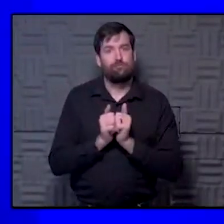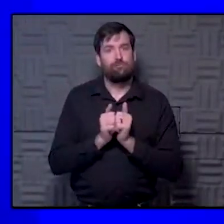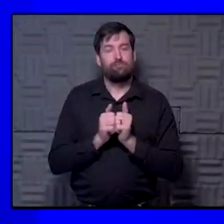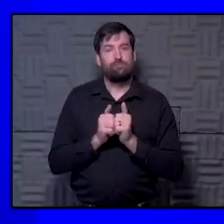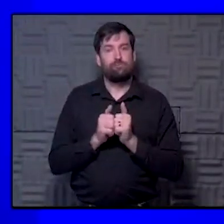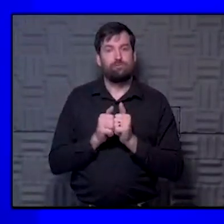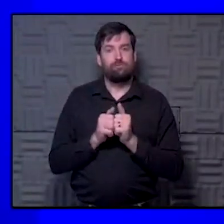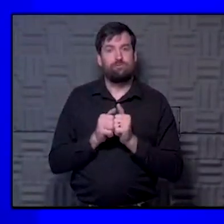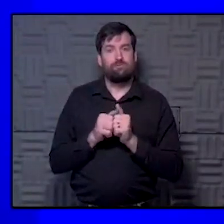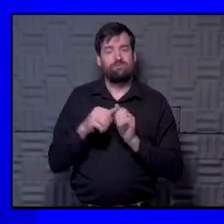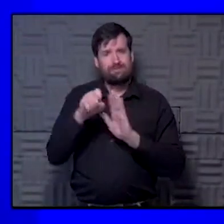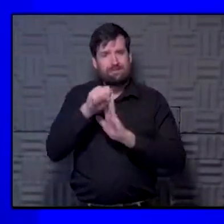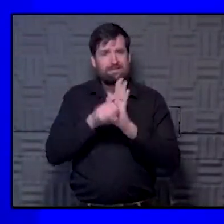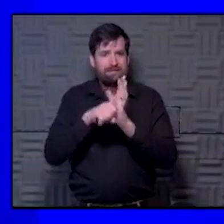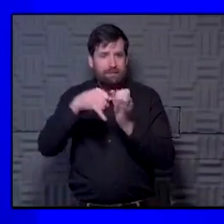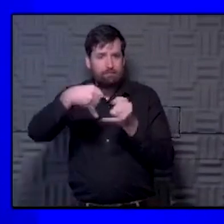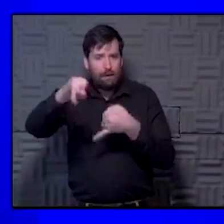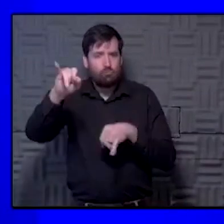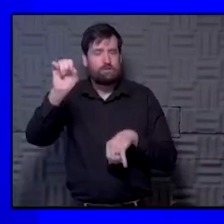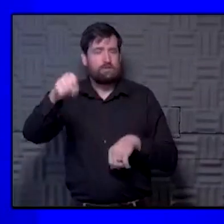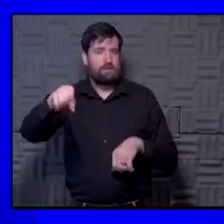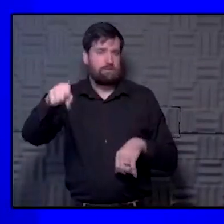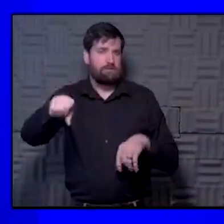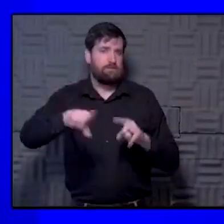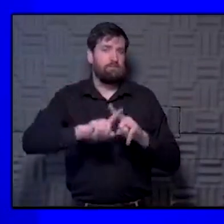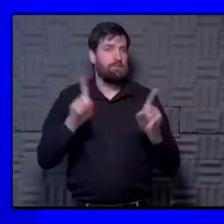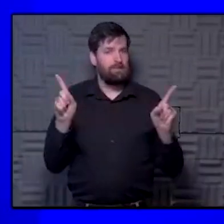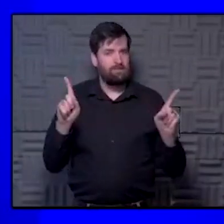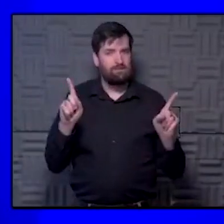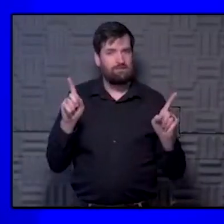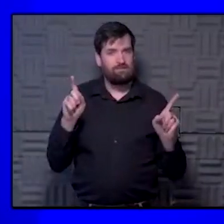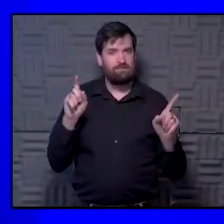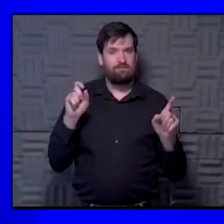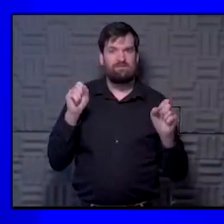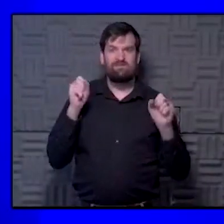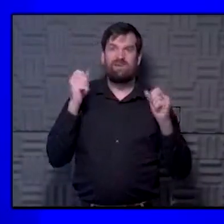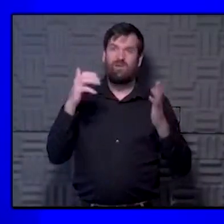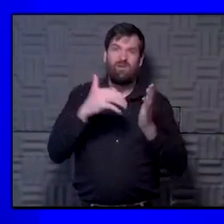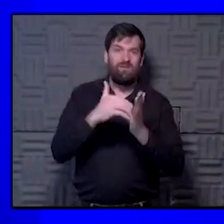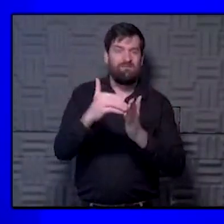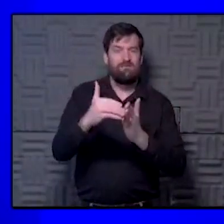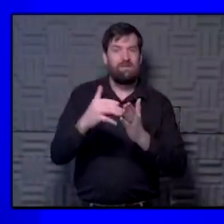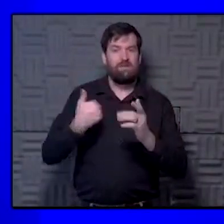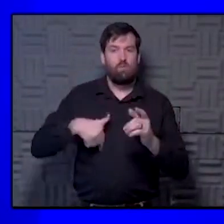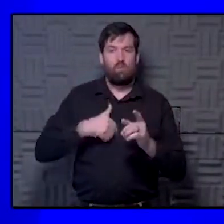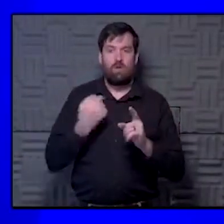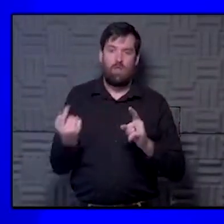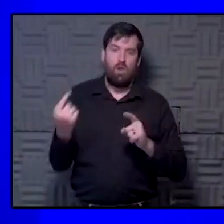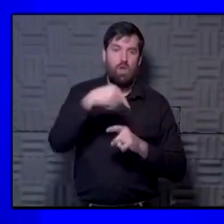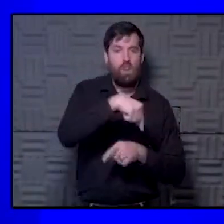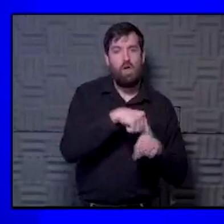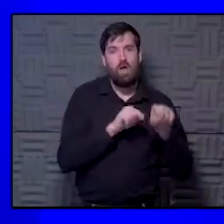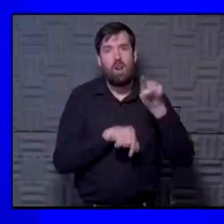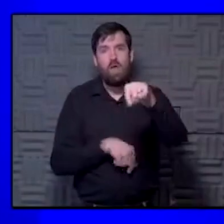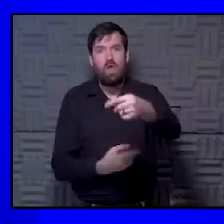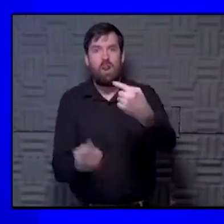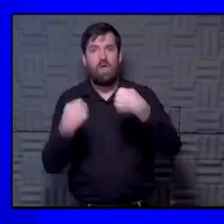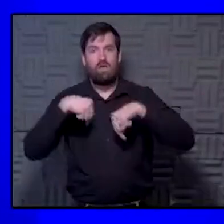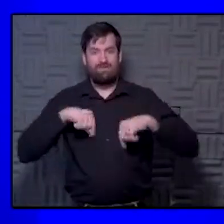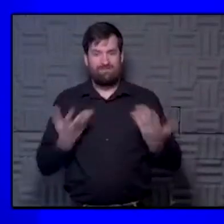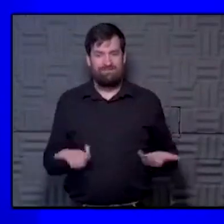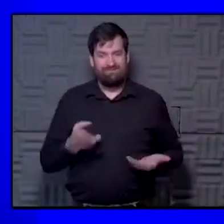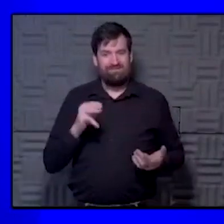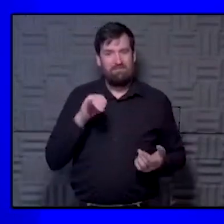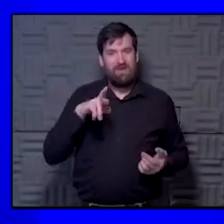those lines exist. There's state boundaries and things like that. But, how many times do we cross over that state line in this metro, right? All